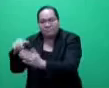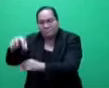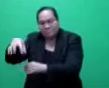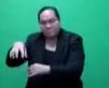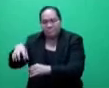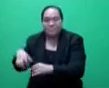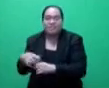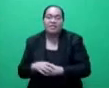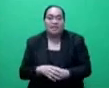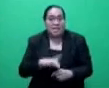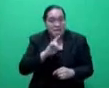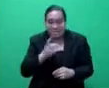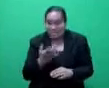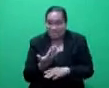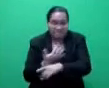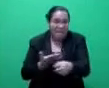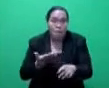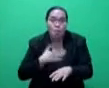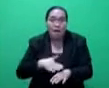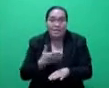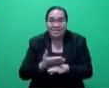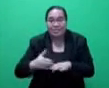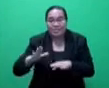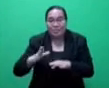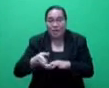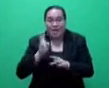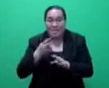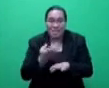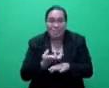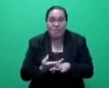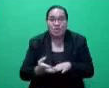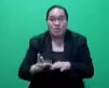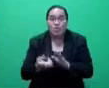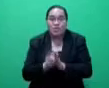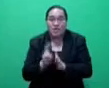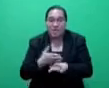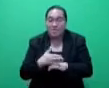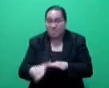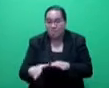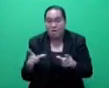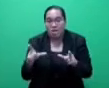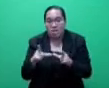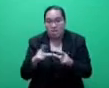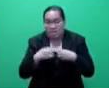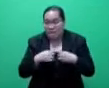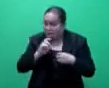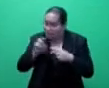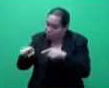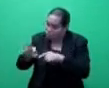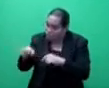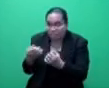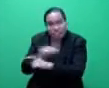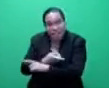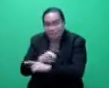if the businesses want to renew their business license and in fact the nature of the business or premises have not changed, again, they